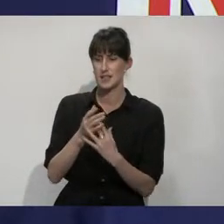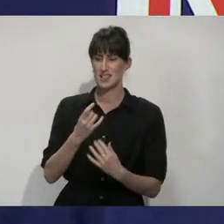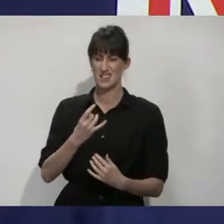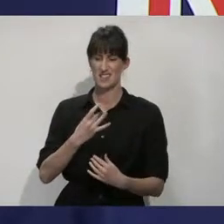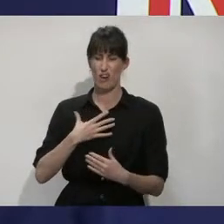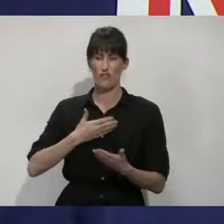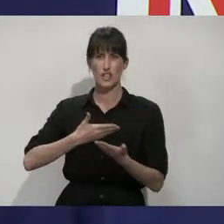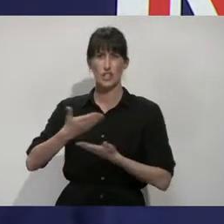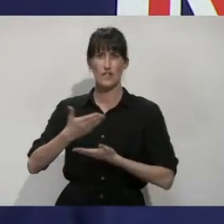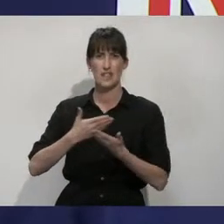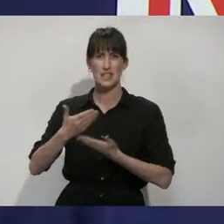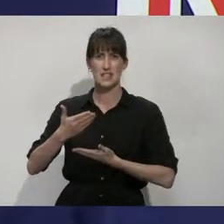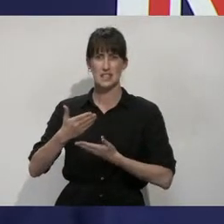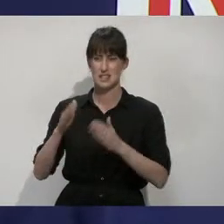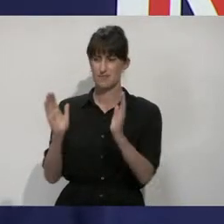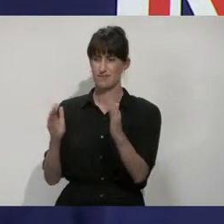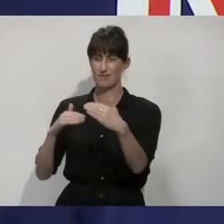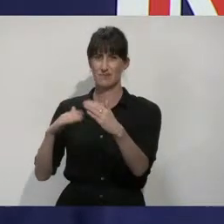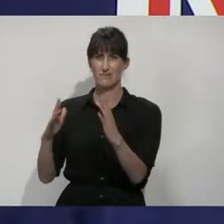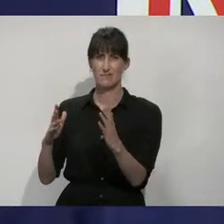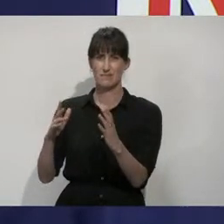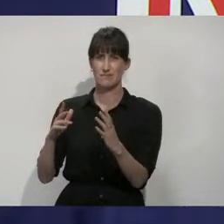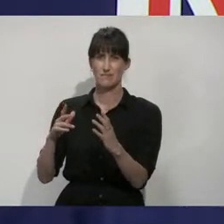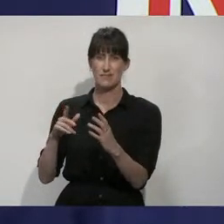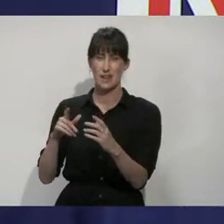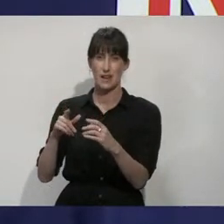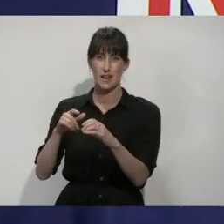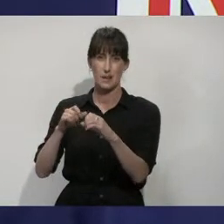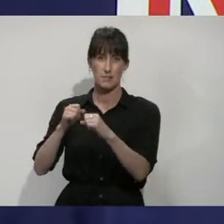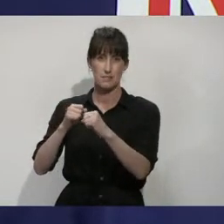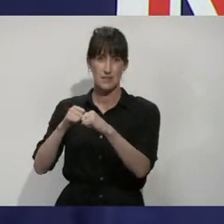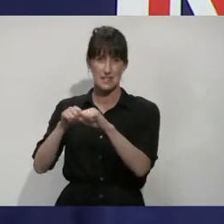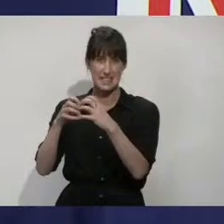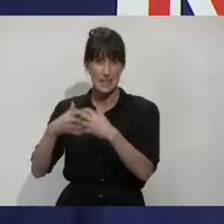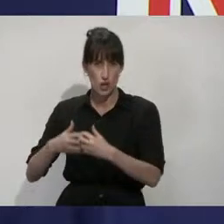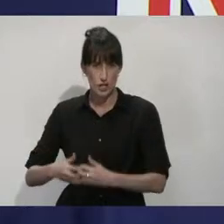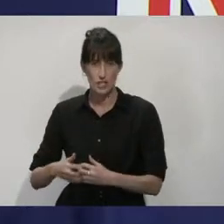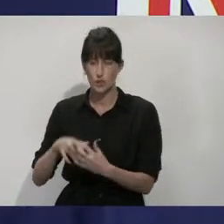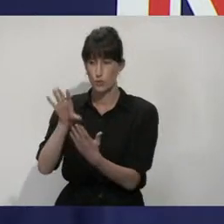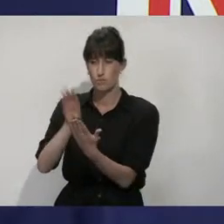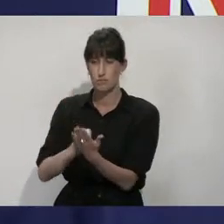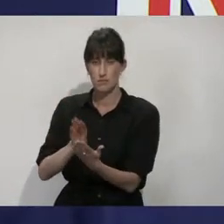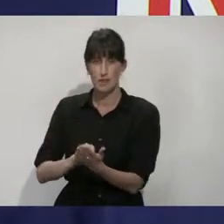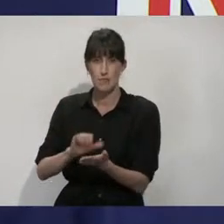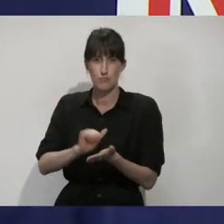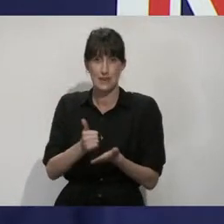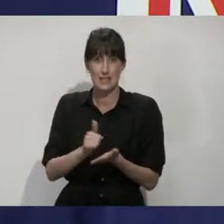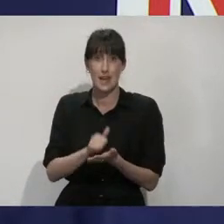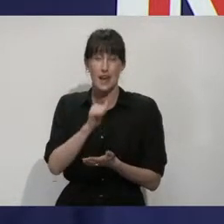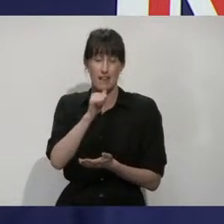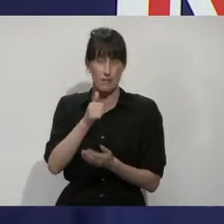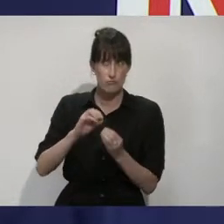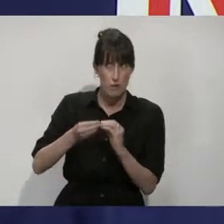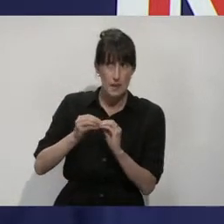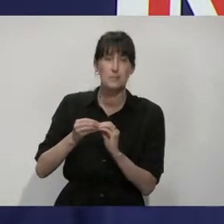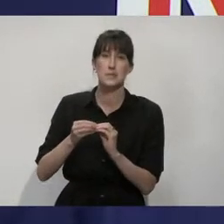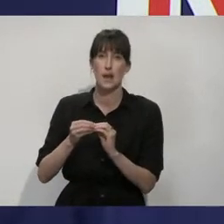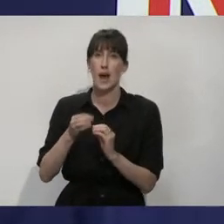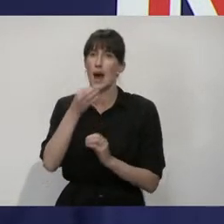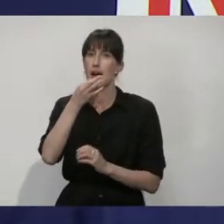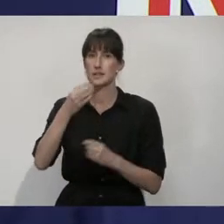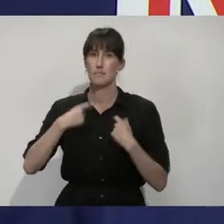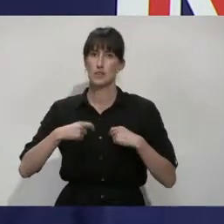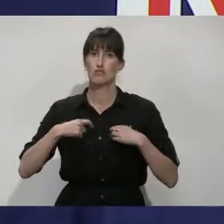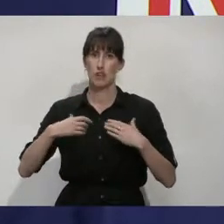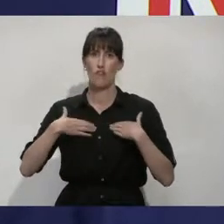to download and print their QR codes, there is support available from the Ministry of Health, and they are turning around poster